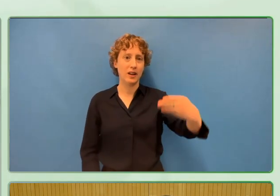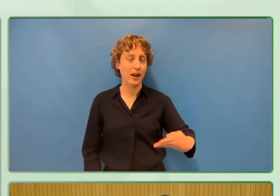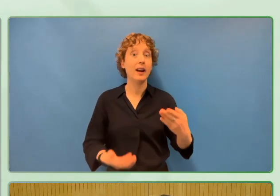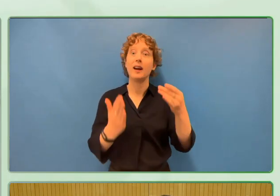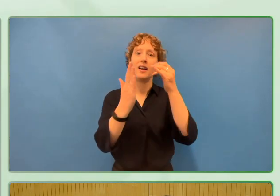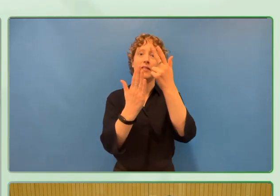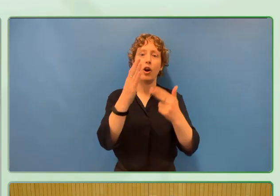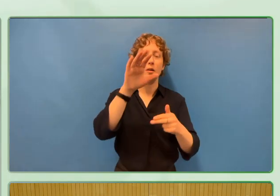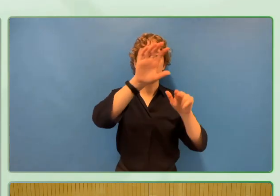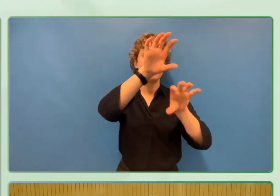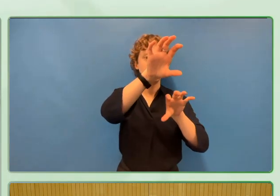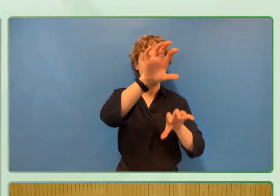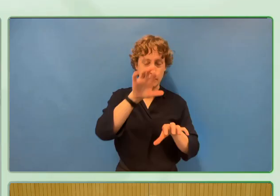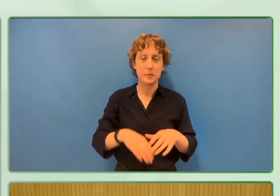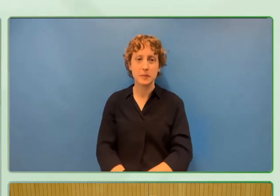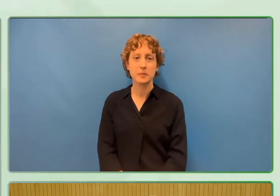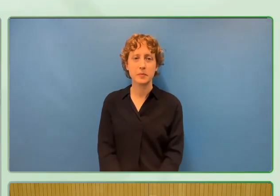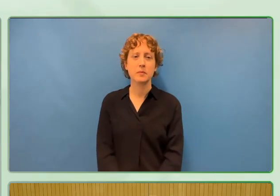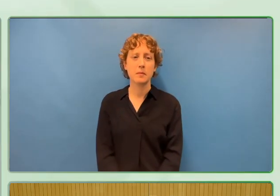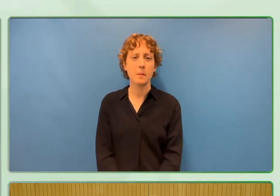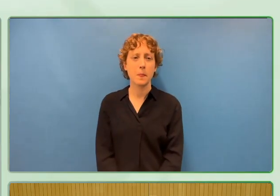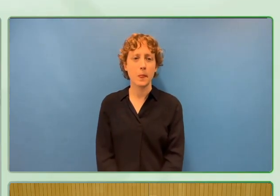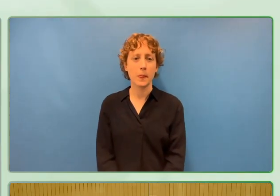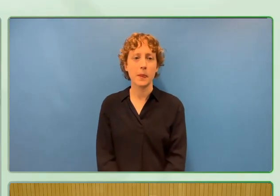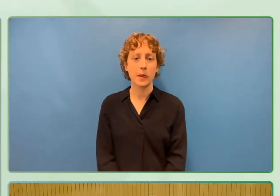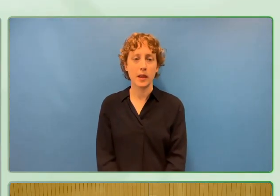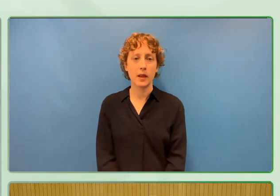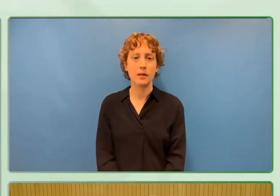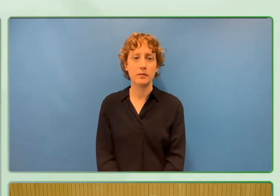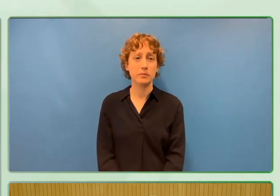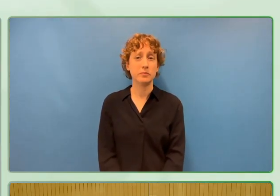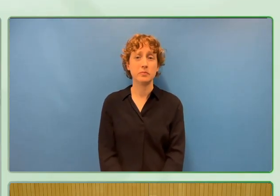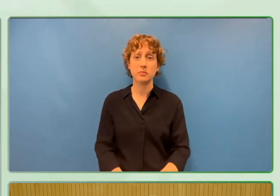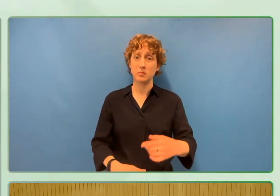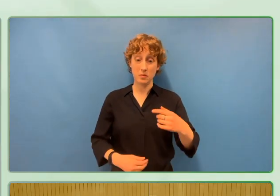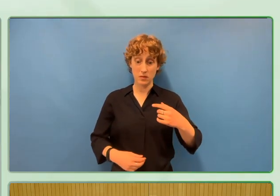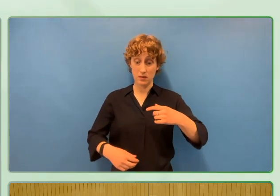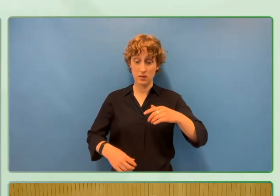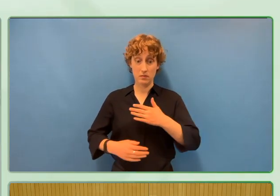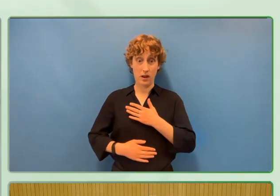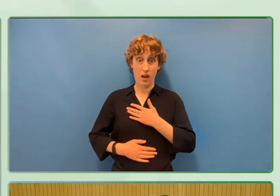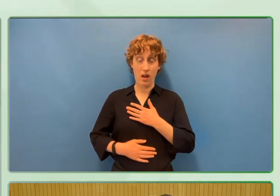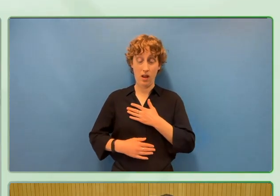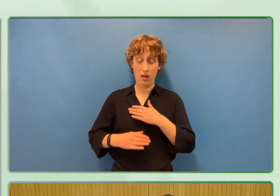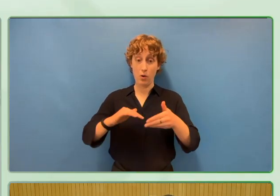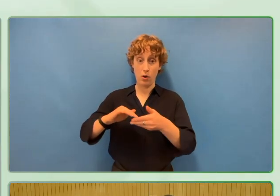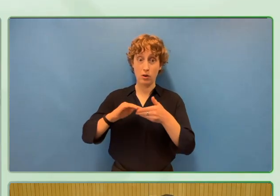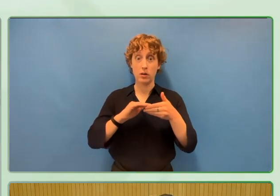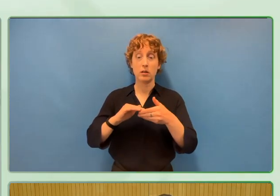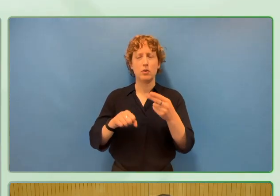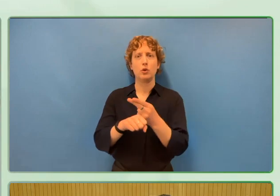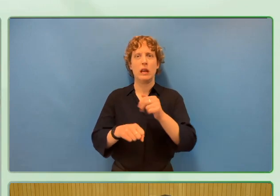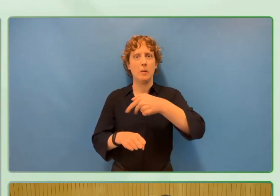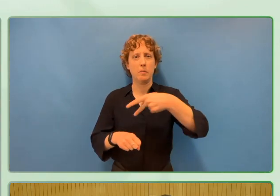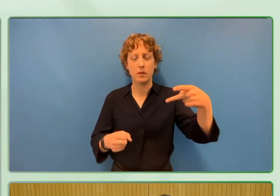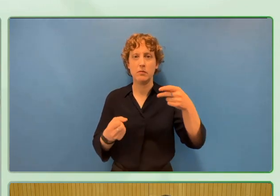I could say we are using dozens and dozens of different apps, and I'm now introducing a Finnish invention which is called Yeti tablet.